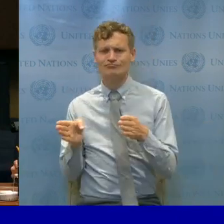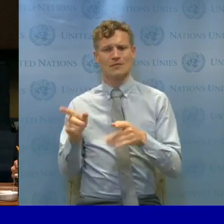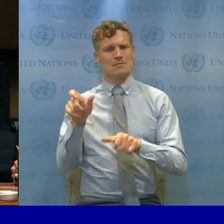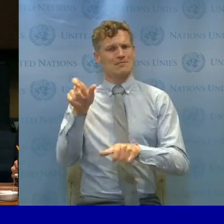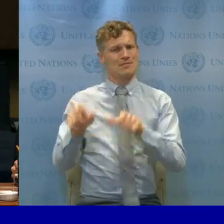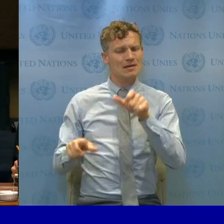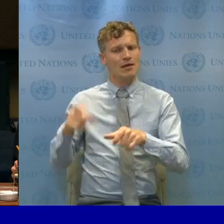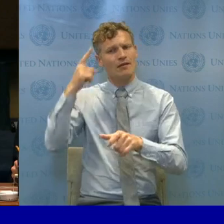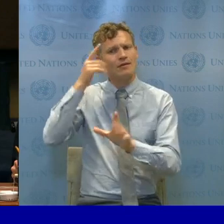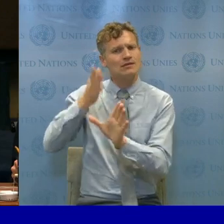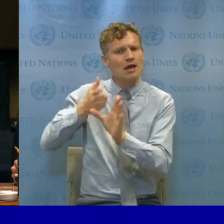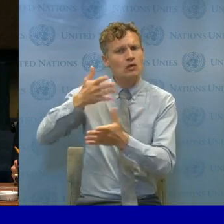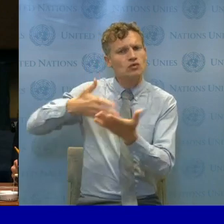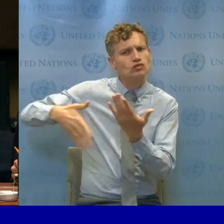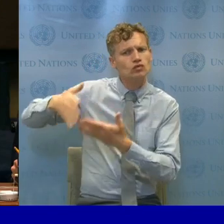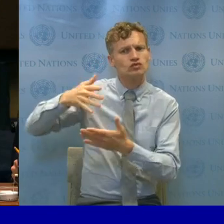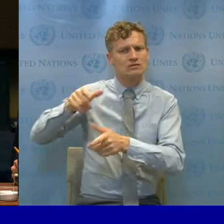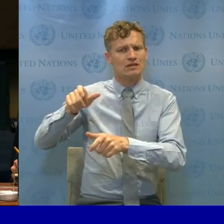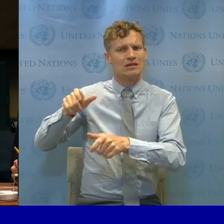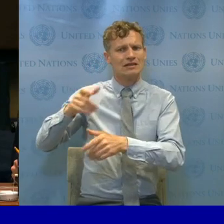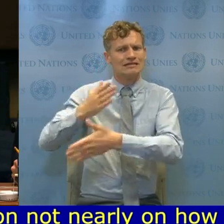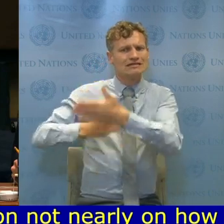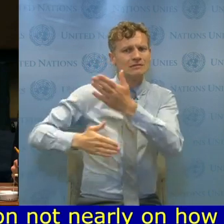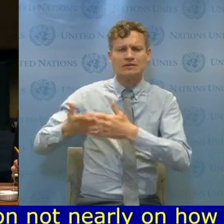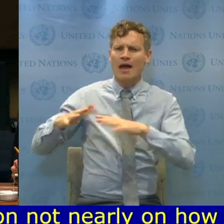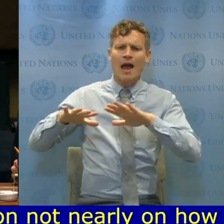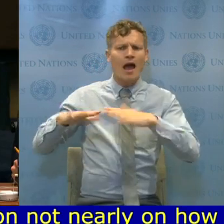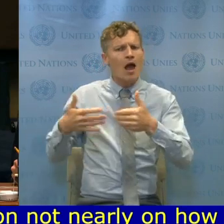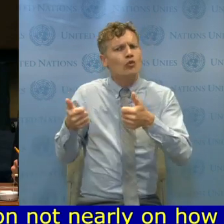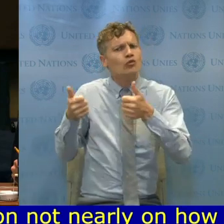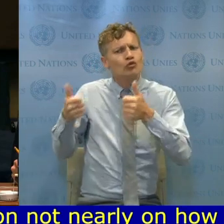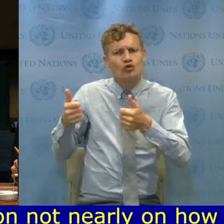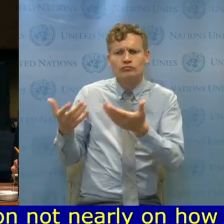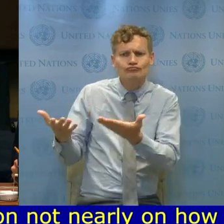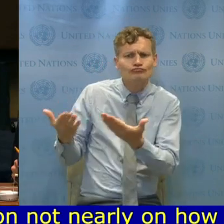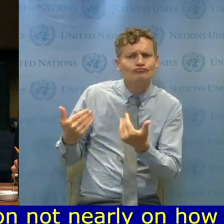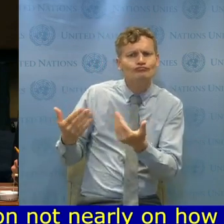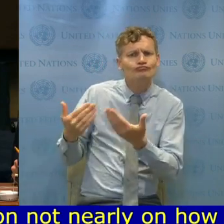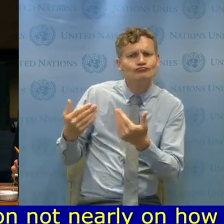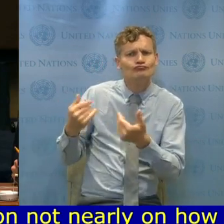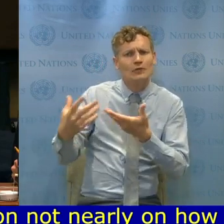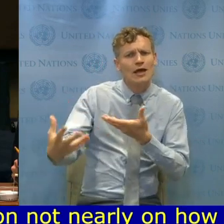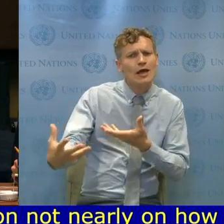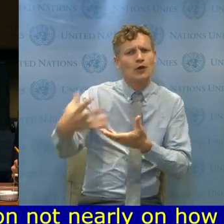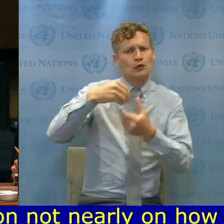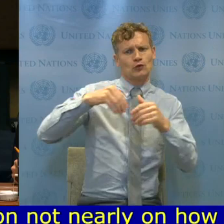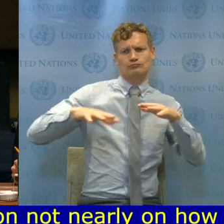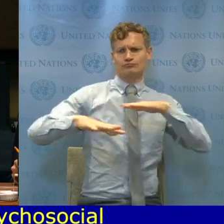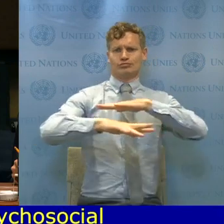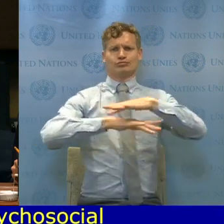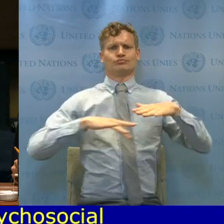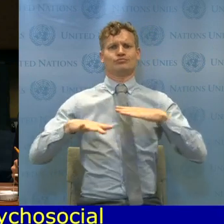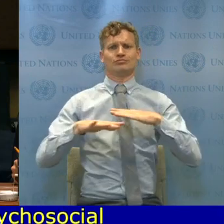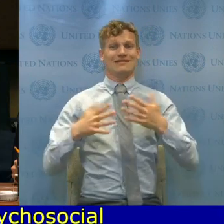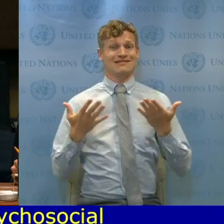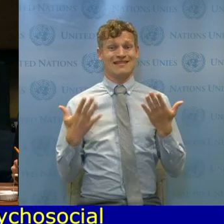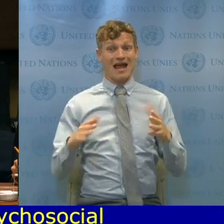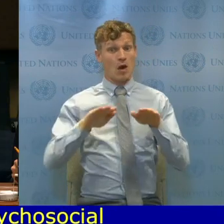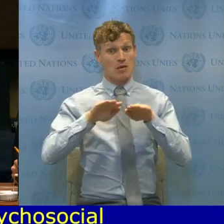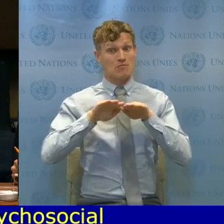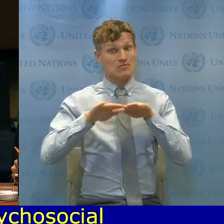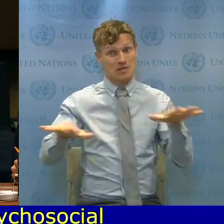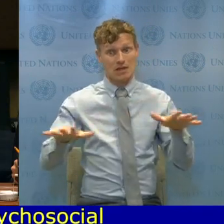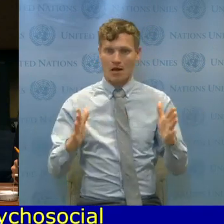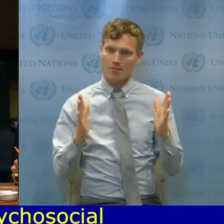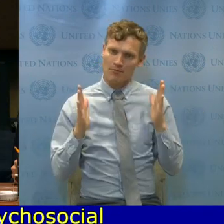but on how to successfully include them instead. More than anything, the press must stop broadcasting its biased message